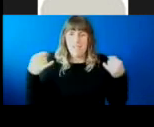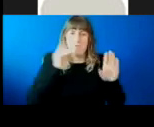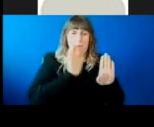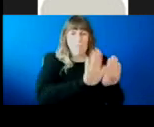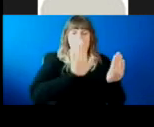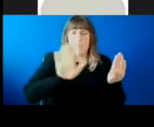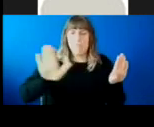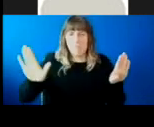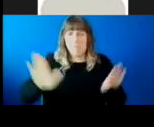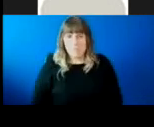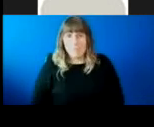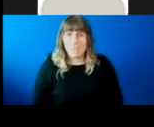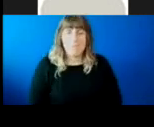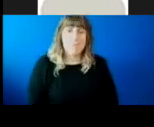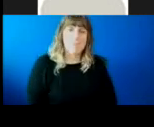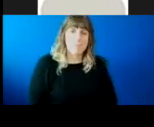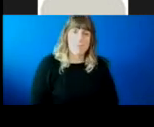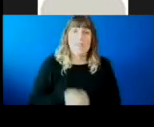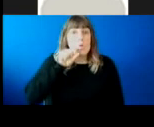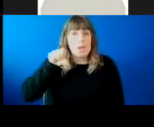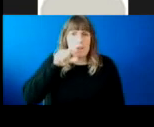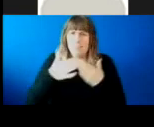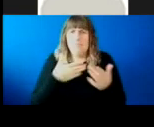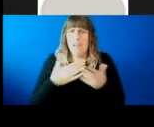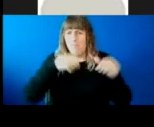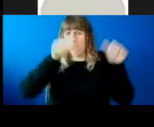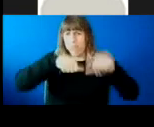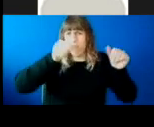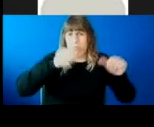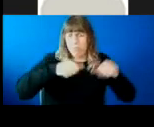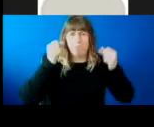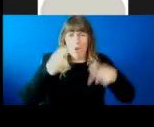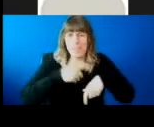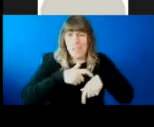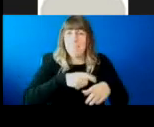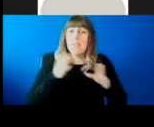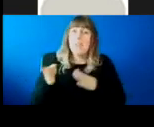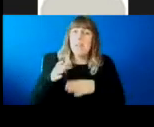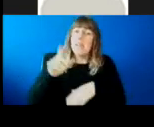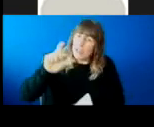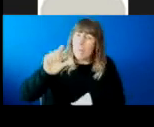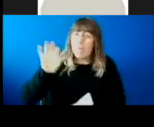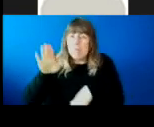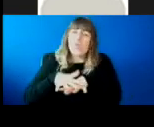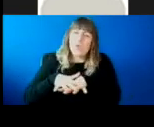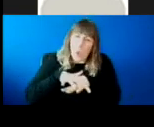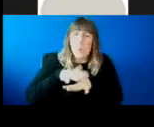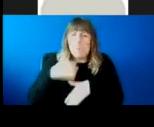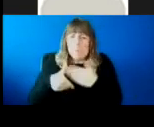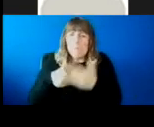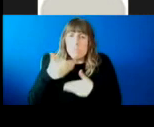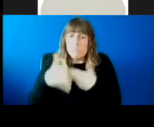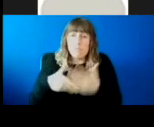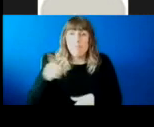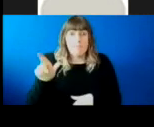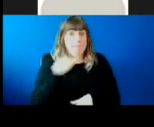to post most frequently. Twitter, it really doesn't matter. Everywhere else, maybe slow down just a little bit. Here's another question.